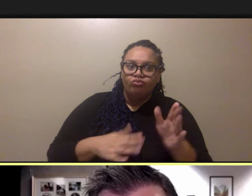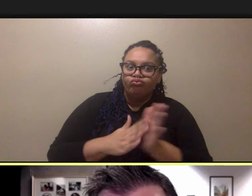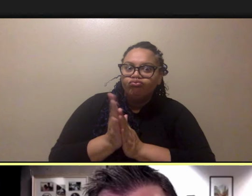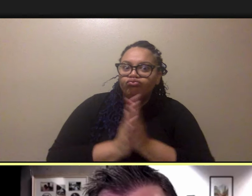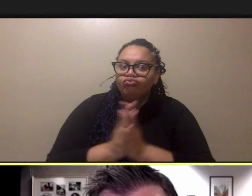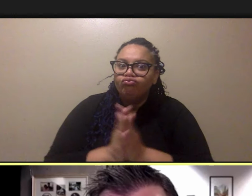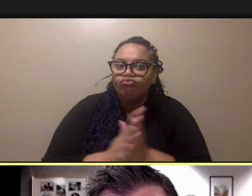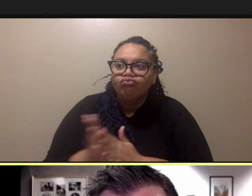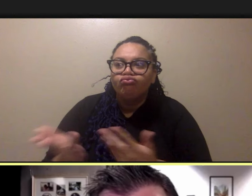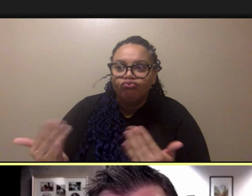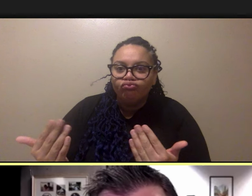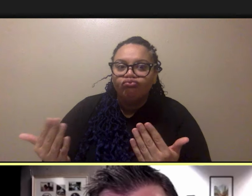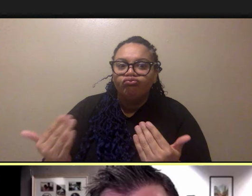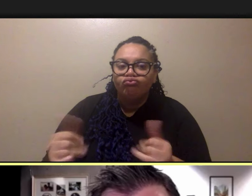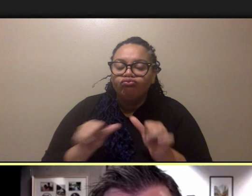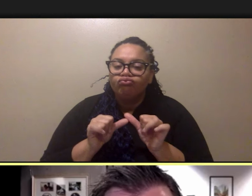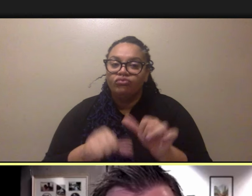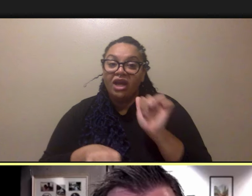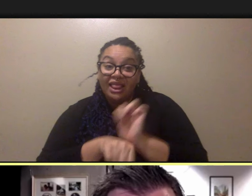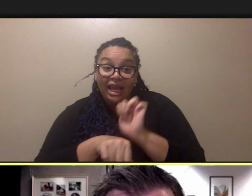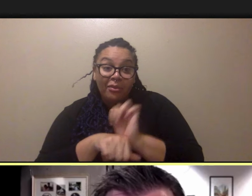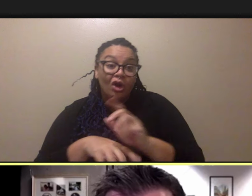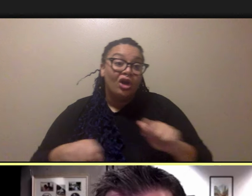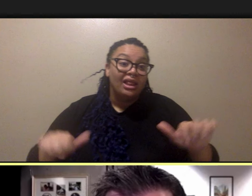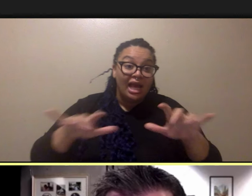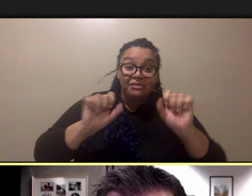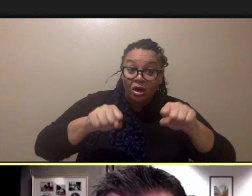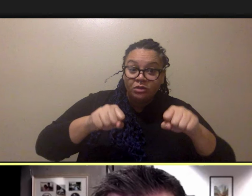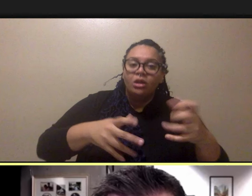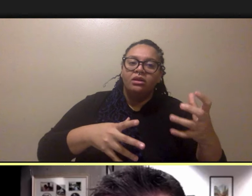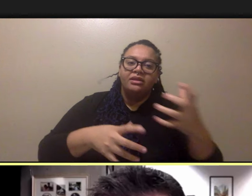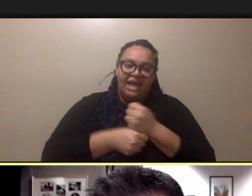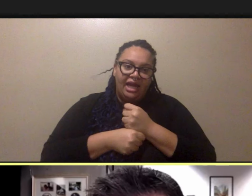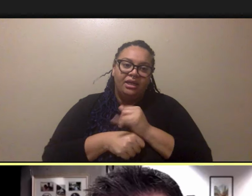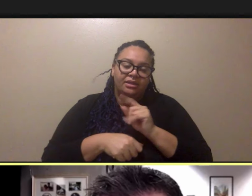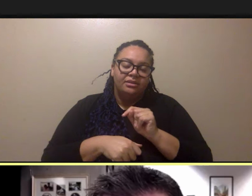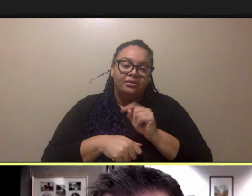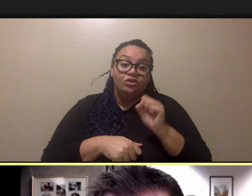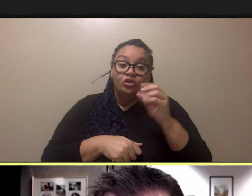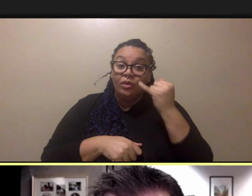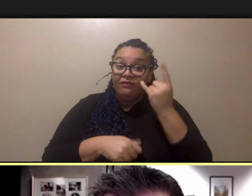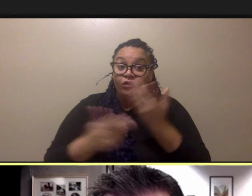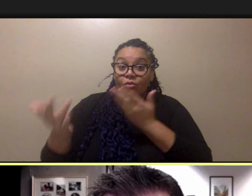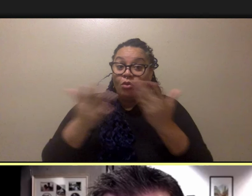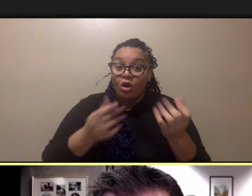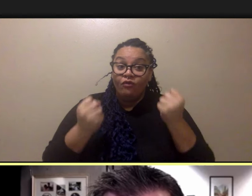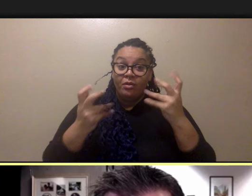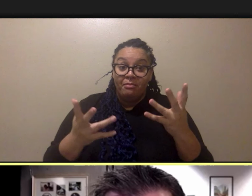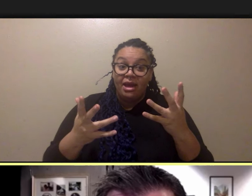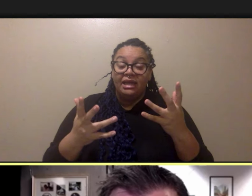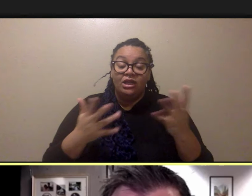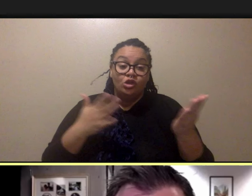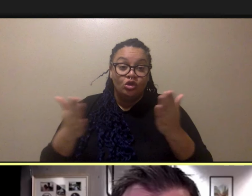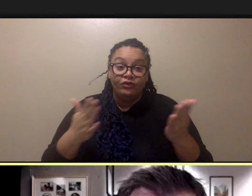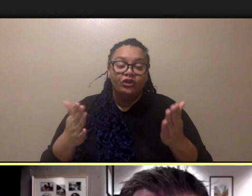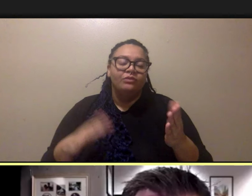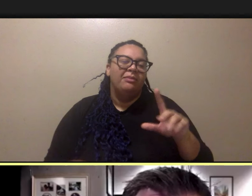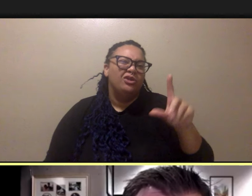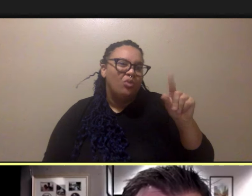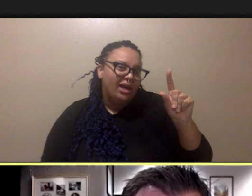much labor and then land as possible. So if you brought over however many servants, 20 servants, and you